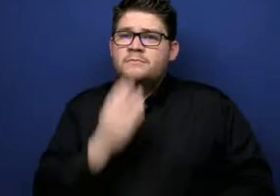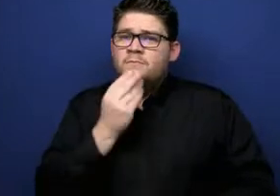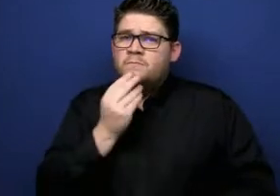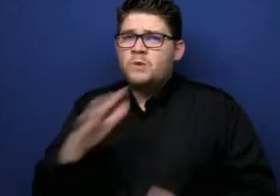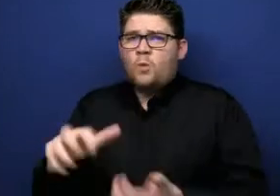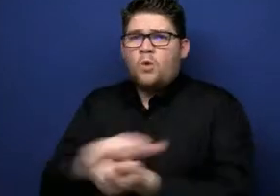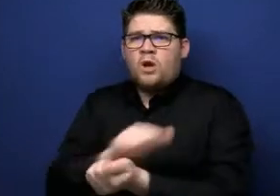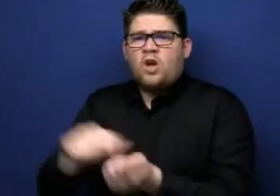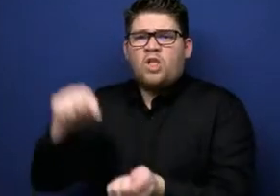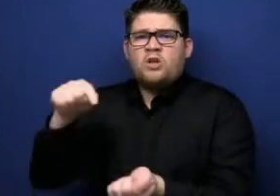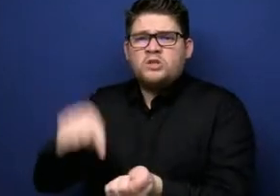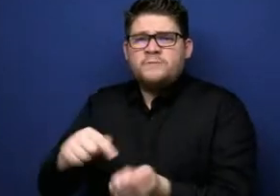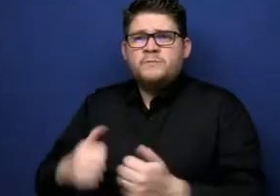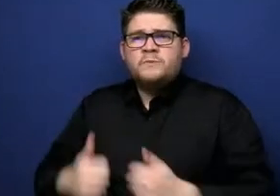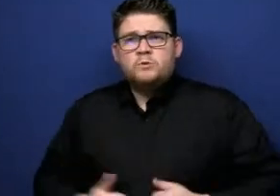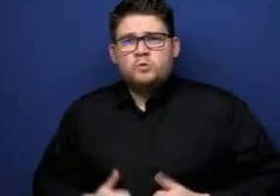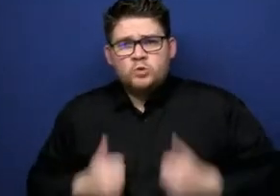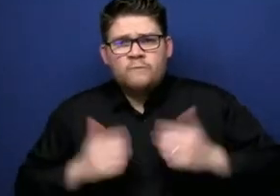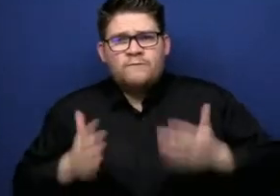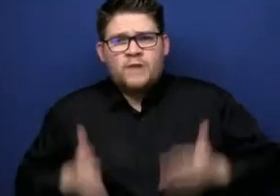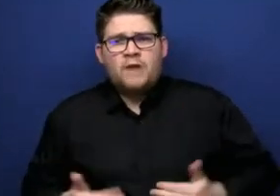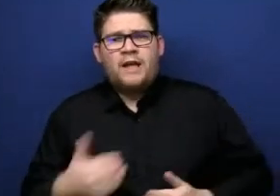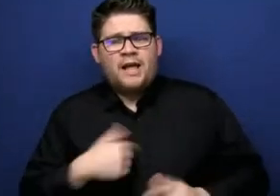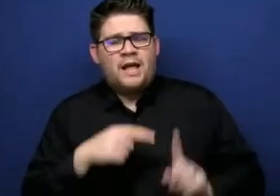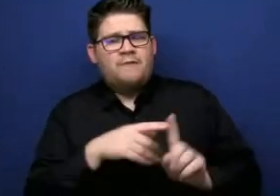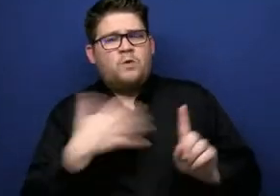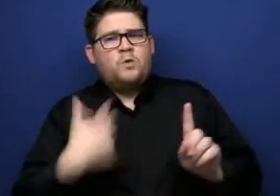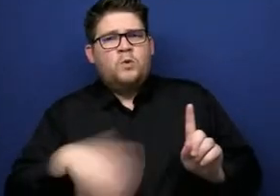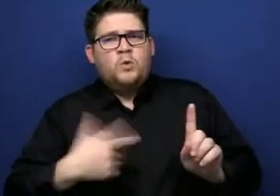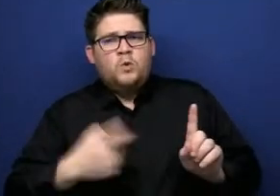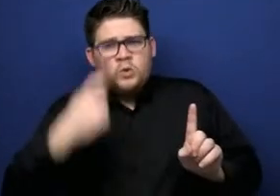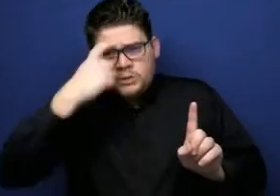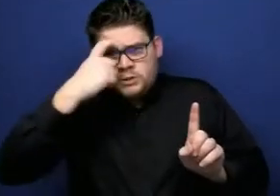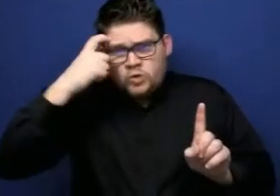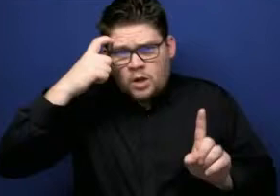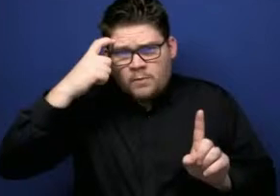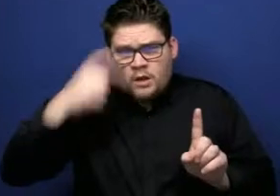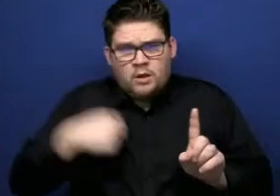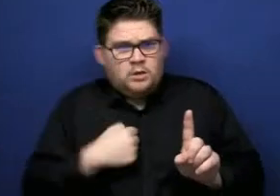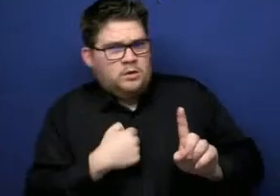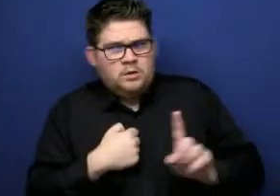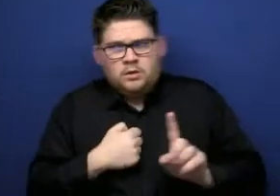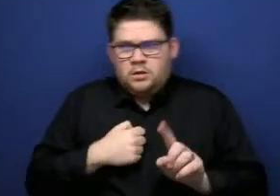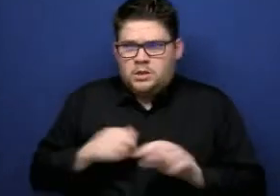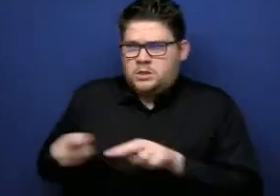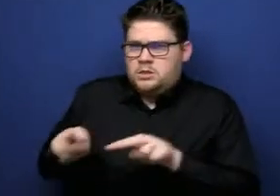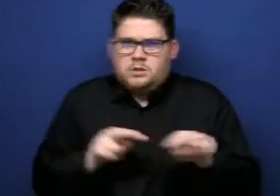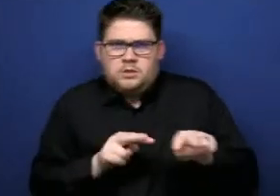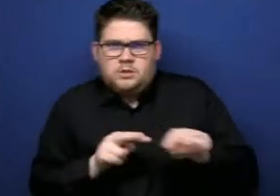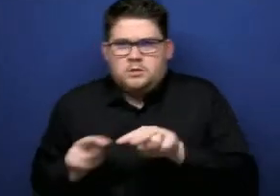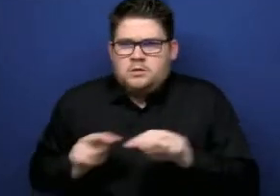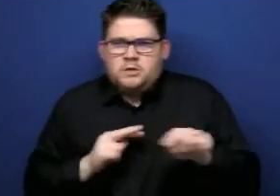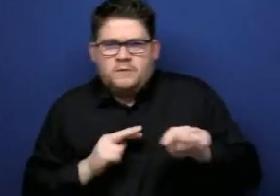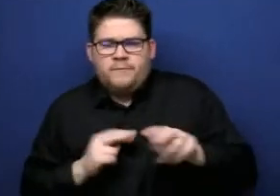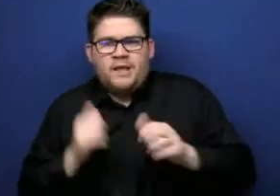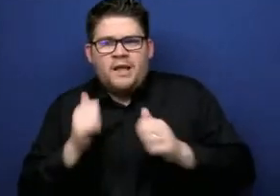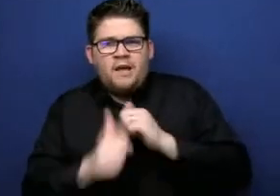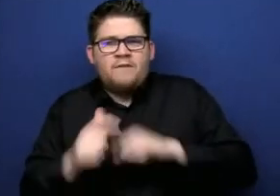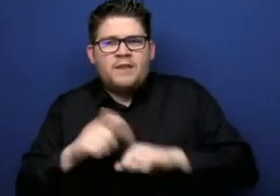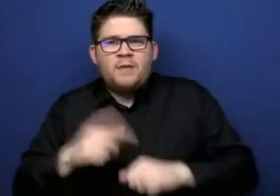alert. We worry over every fresh incident of anti-Semitism. In these times